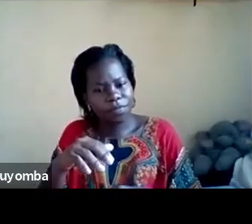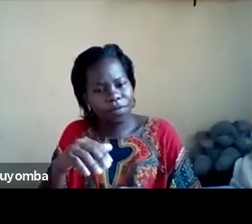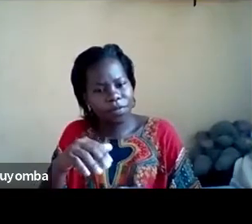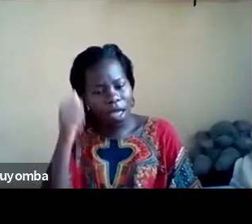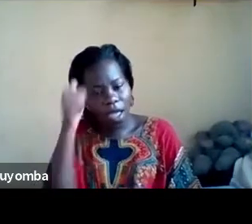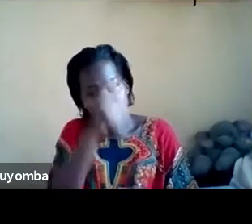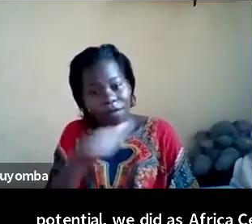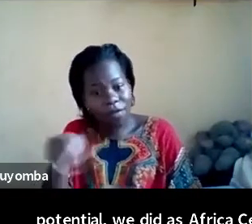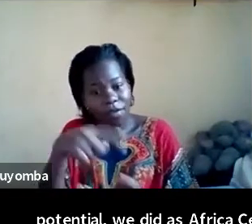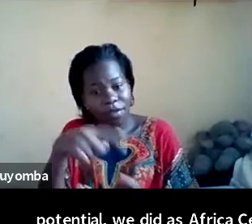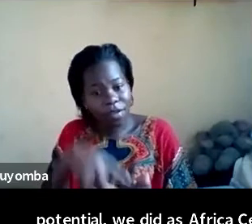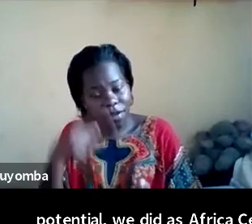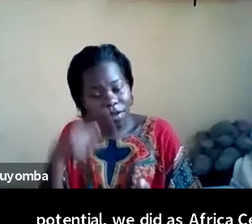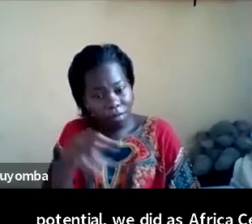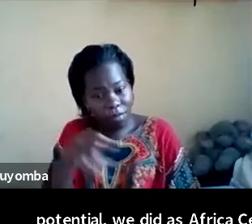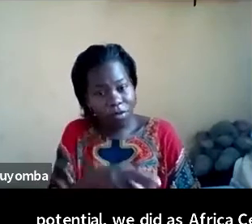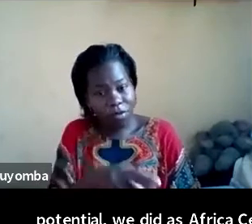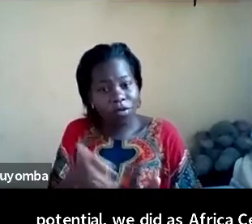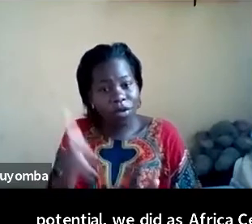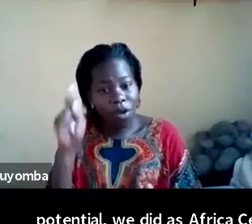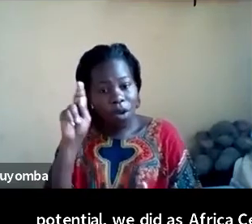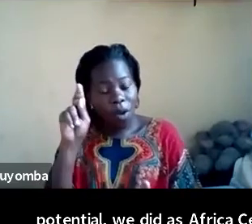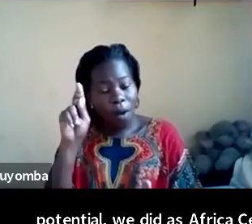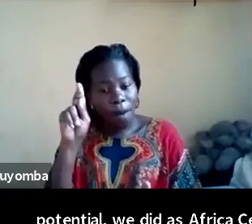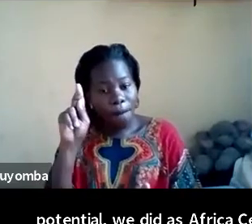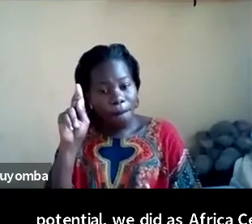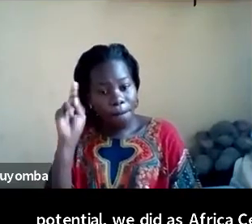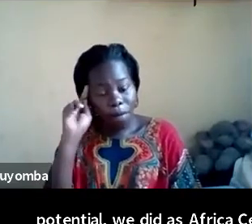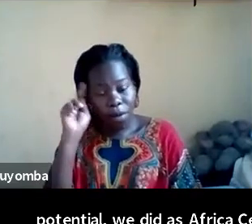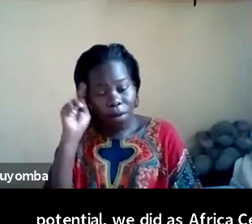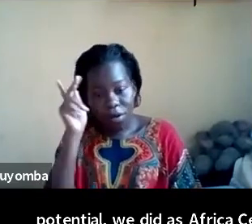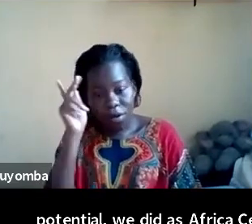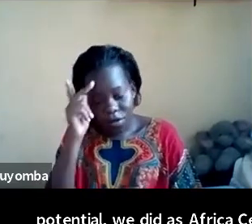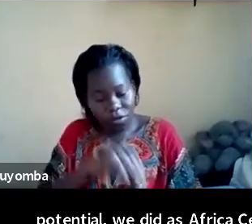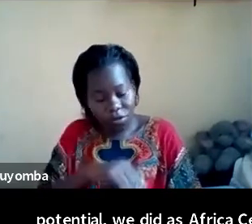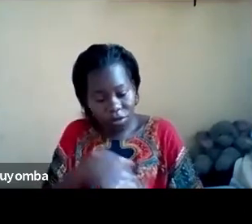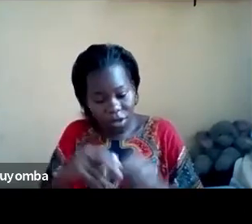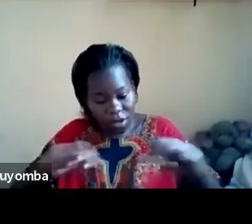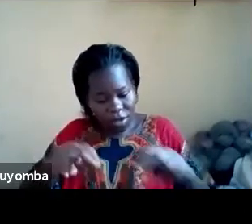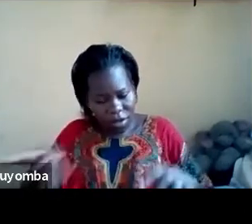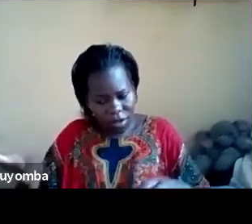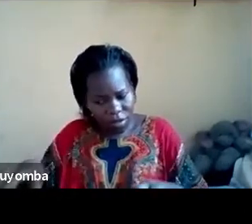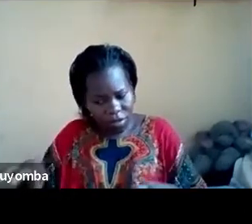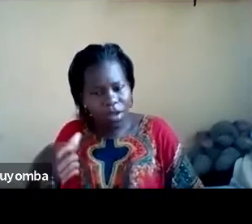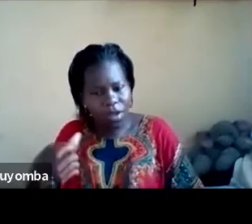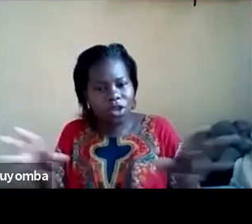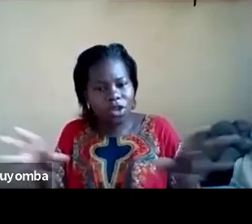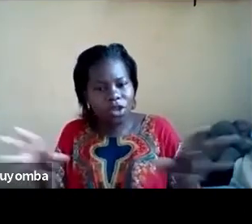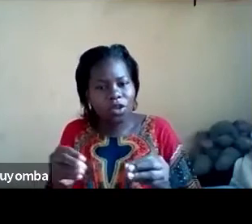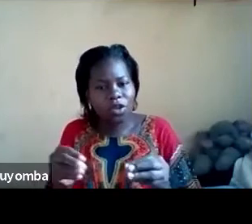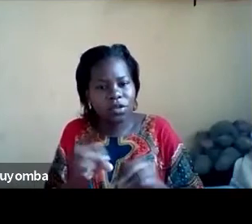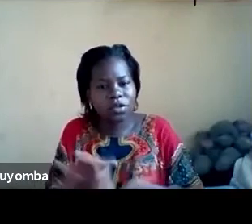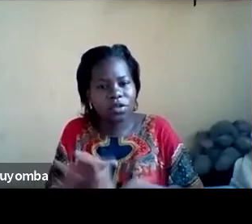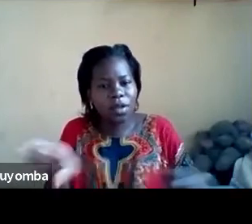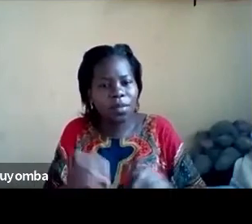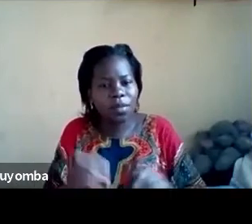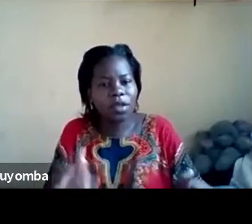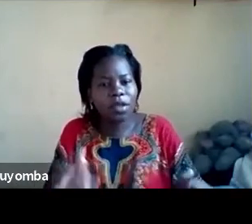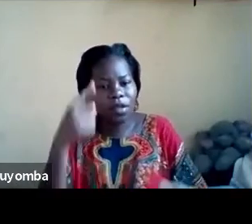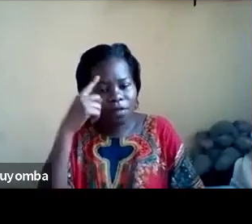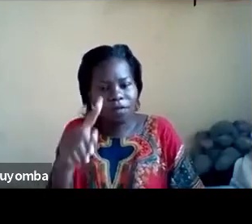policy, we did a study and discovered that the city was having a shortage of supplies for aggregates,